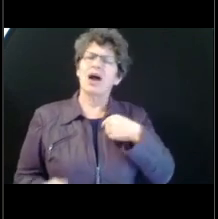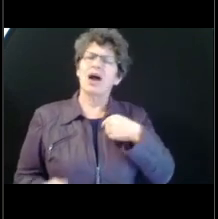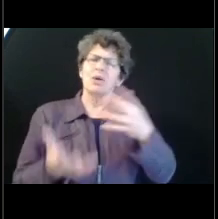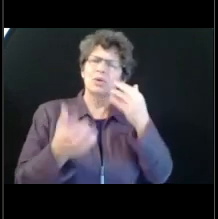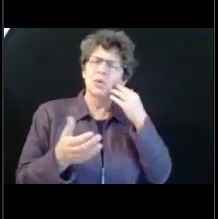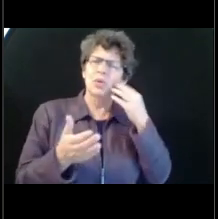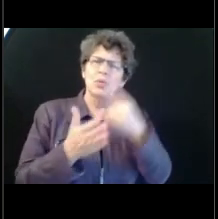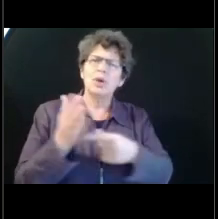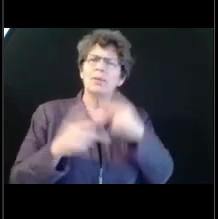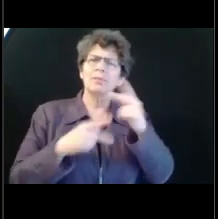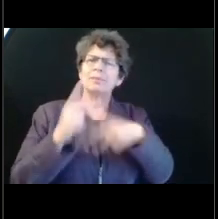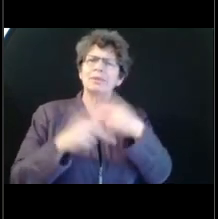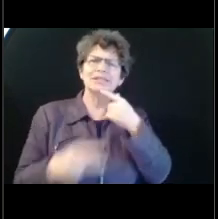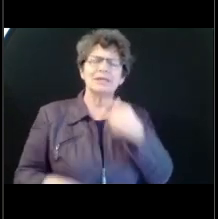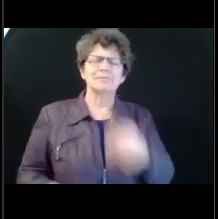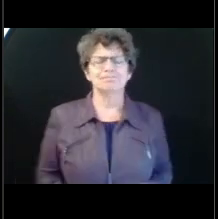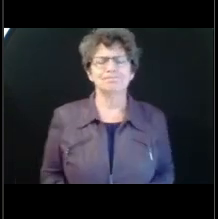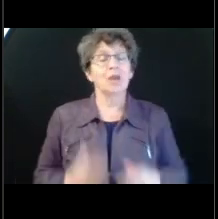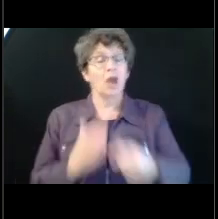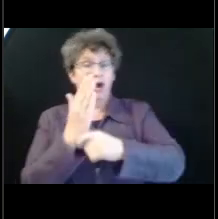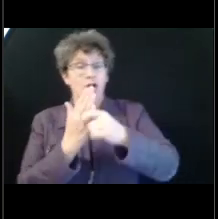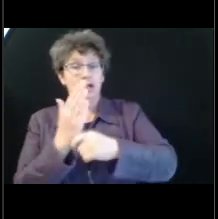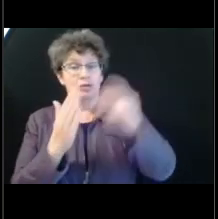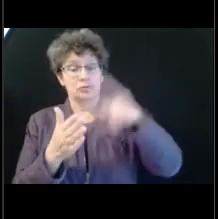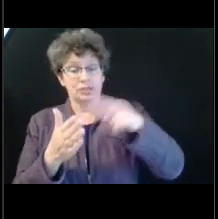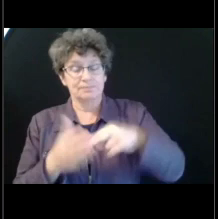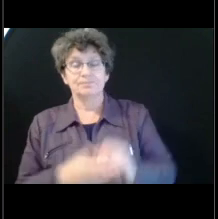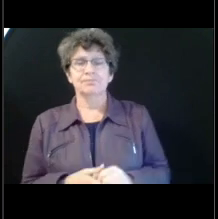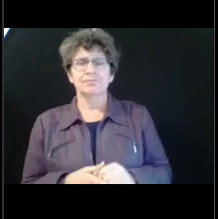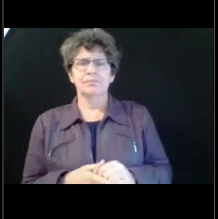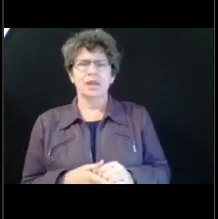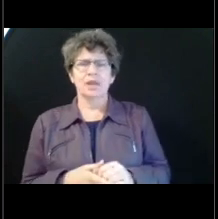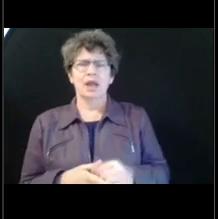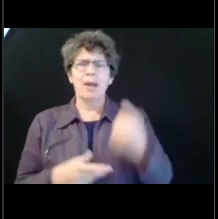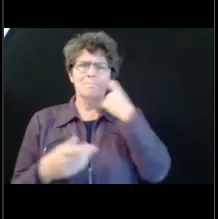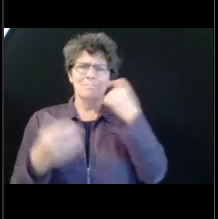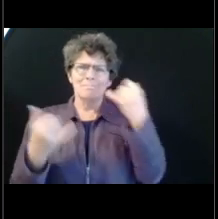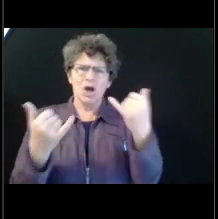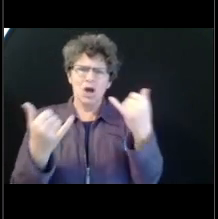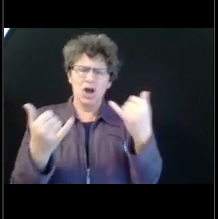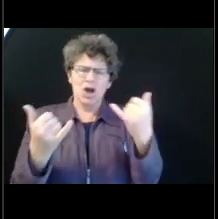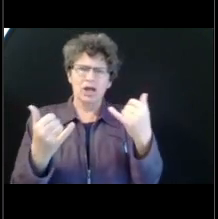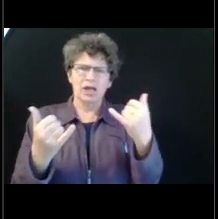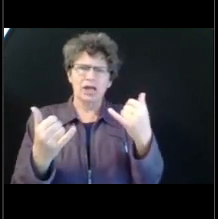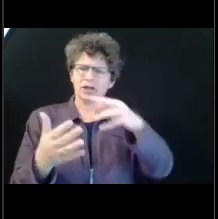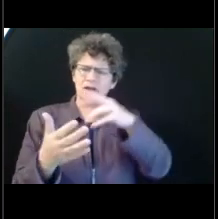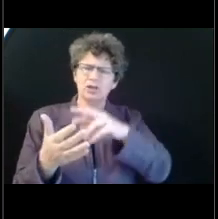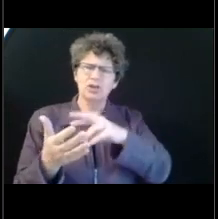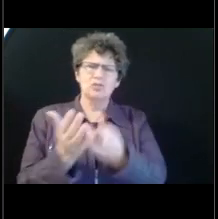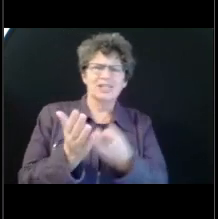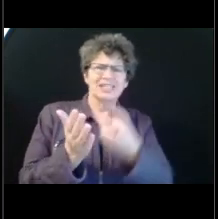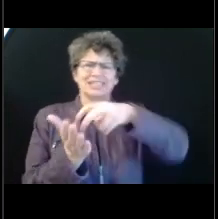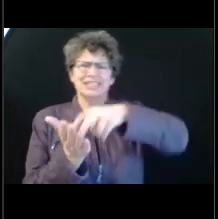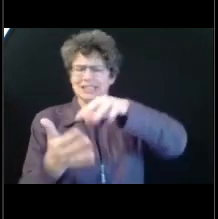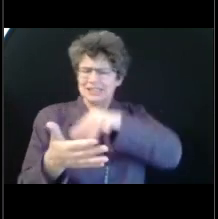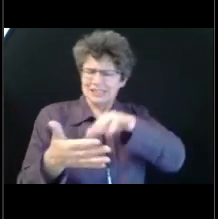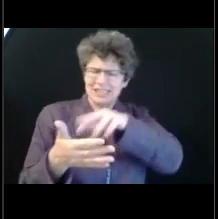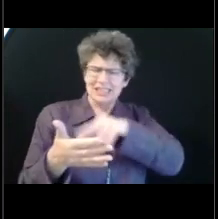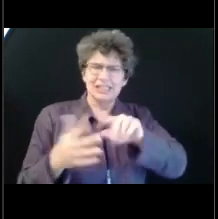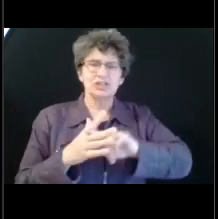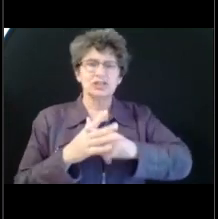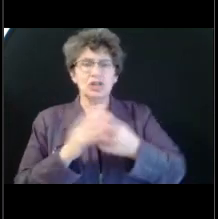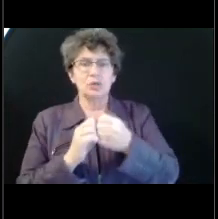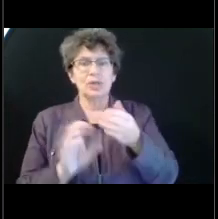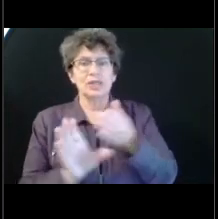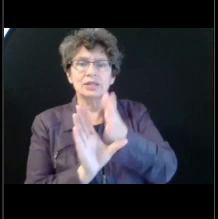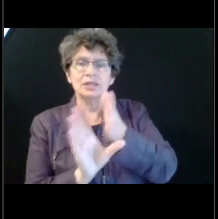Modern resilience studies originated among psychologists and psychiatrists. Researchers interested in psychological and